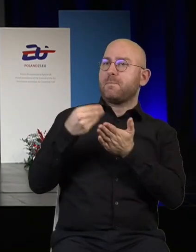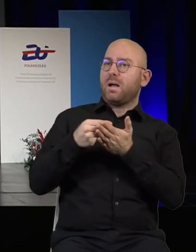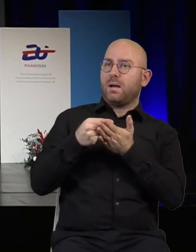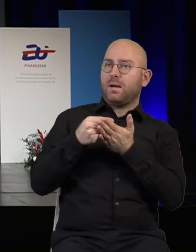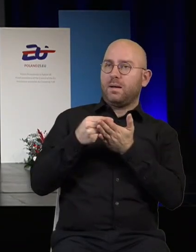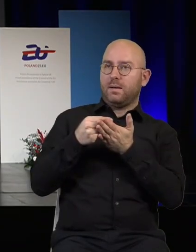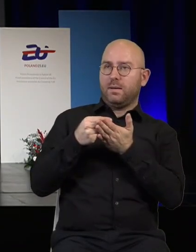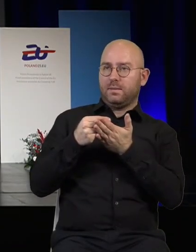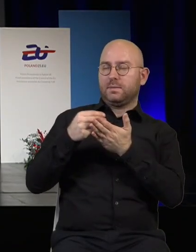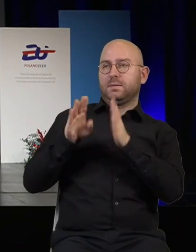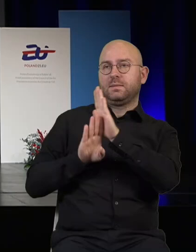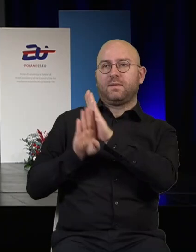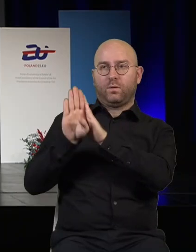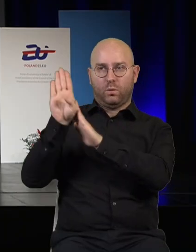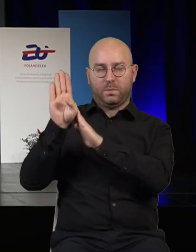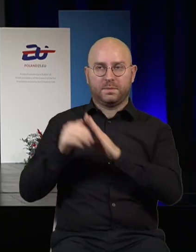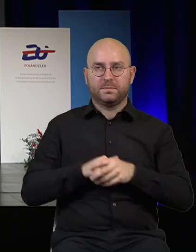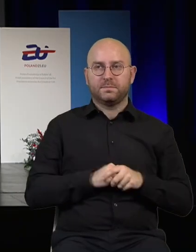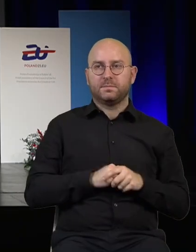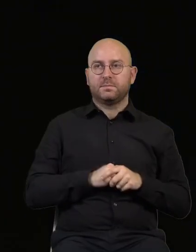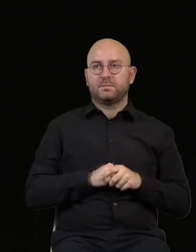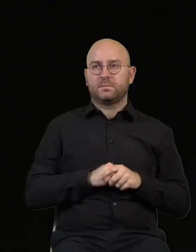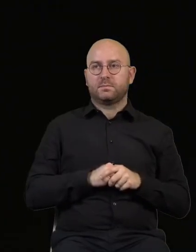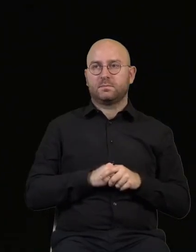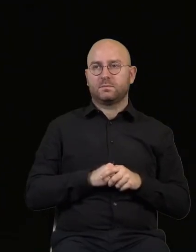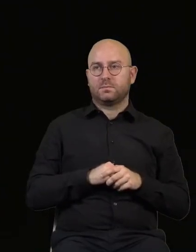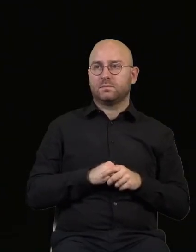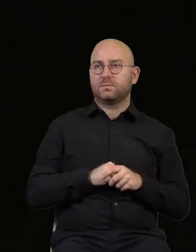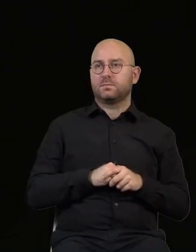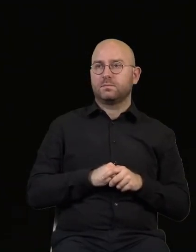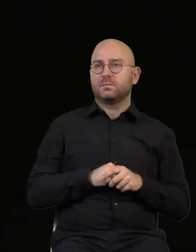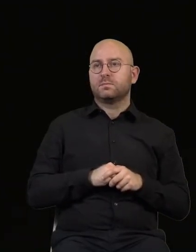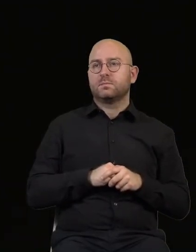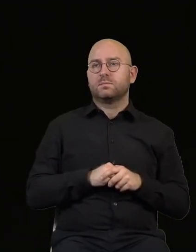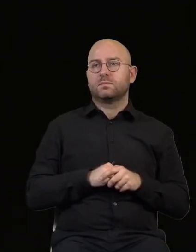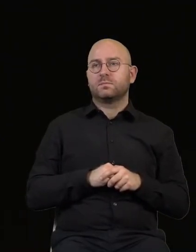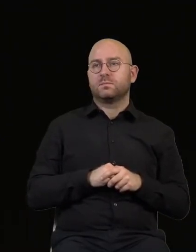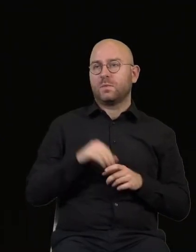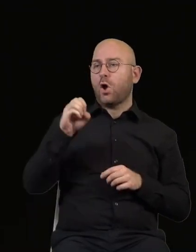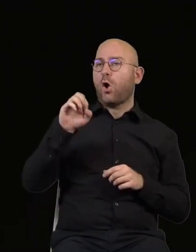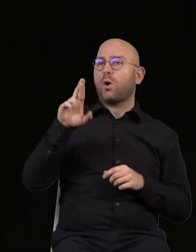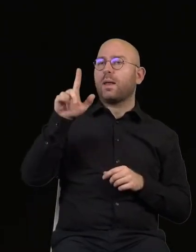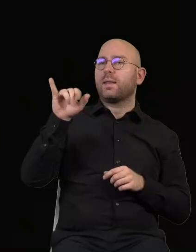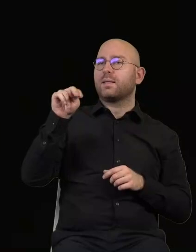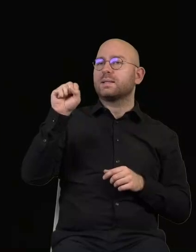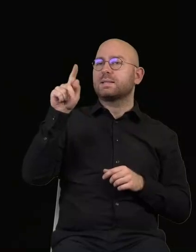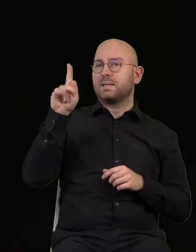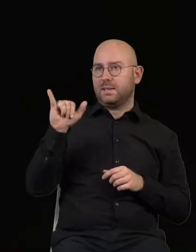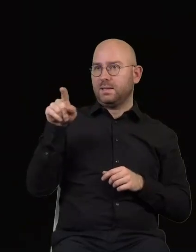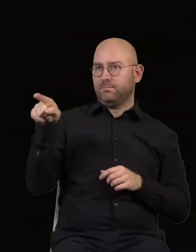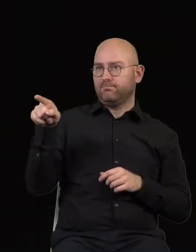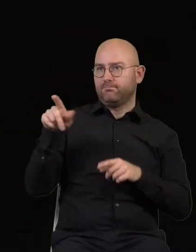Orliński, and team from his department for organizing this panel. I would like to thank you for